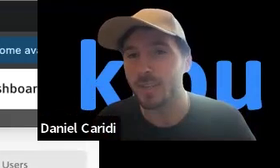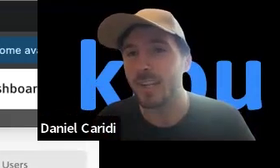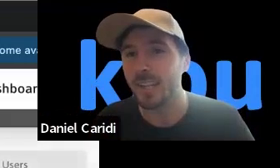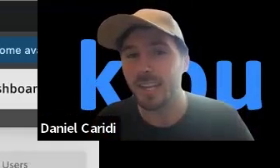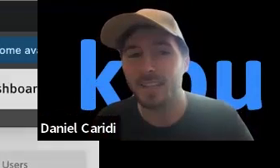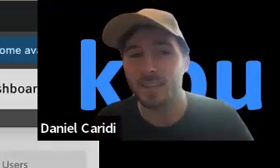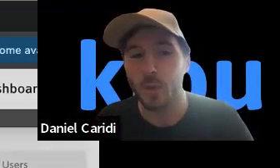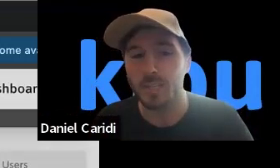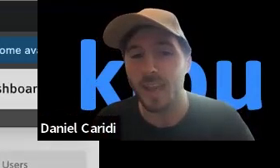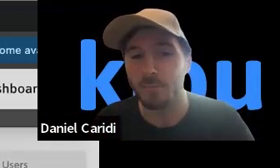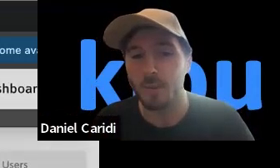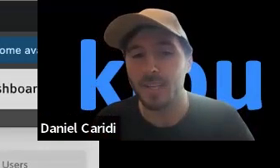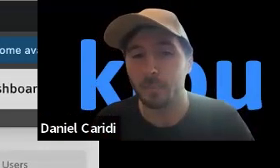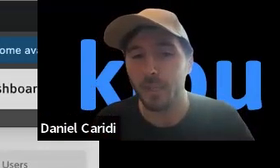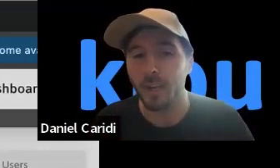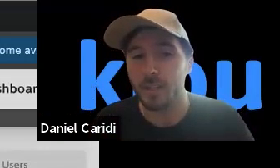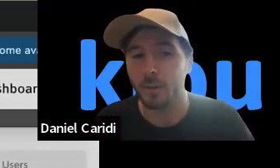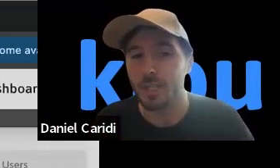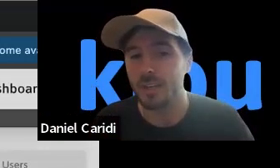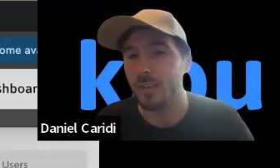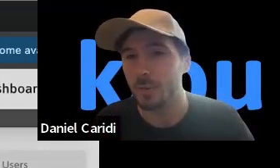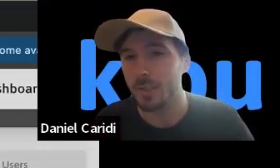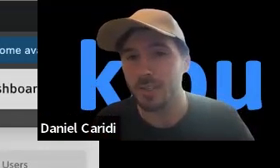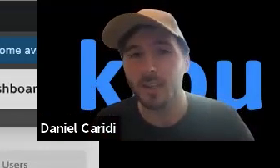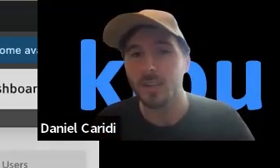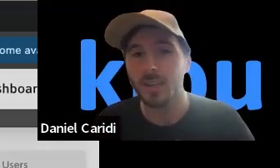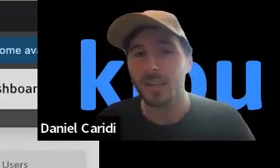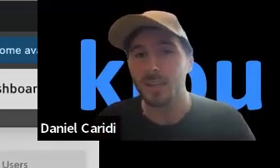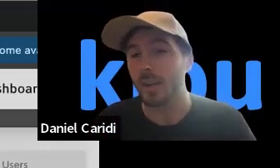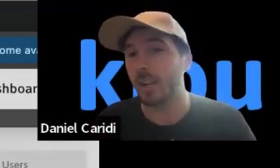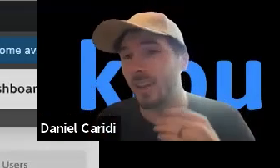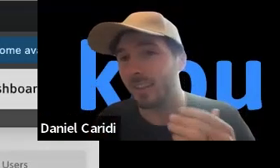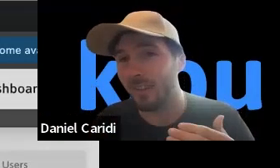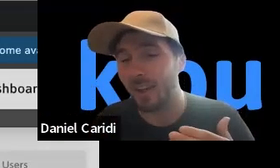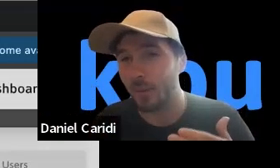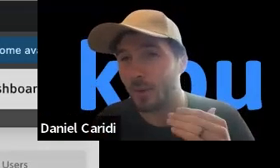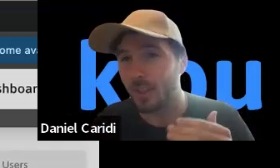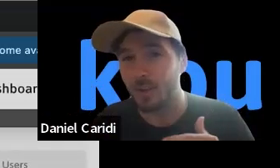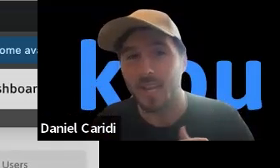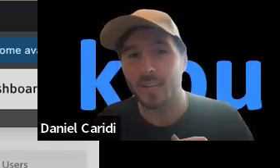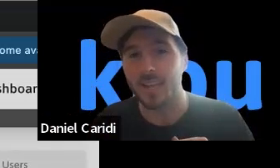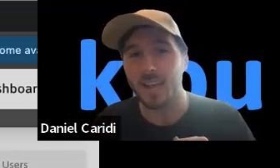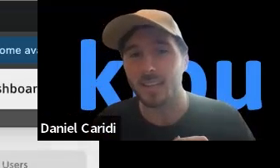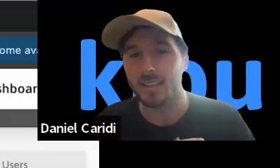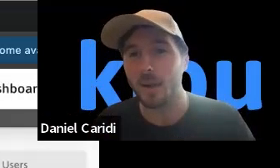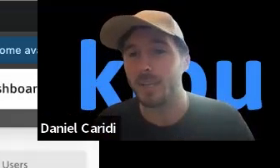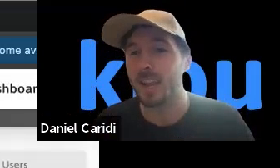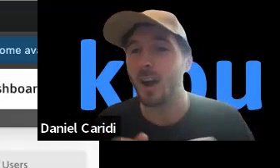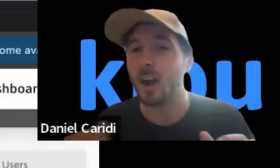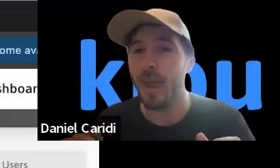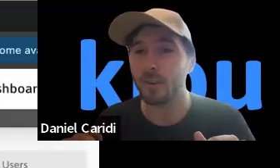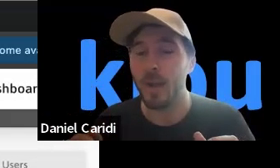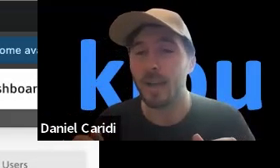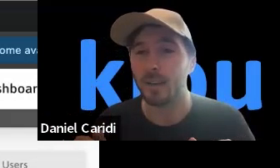complete. So you can click in and see which staff member didn't complete notes for which individuals. You could, final thing we do on the note-taking side is that we